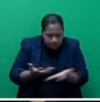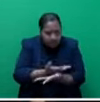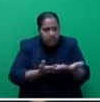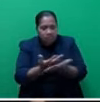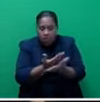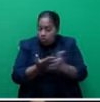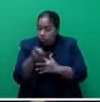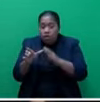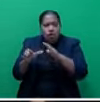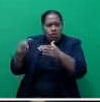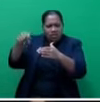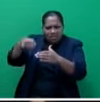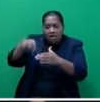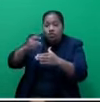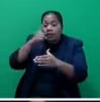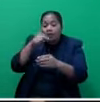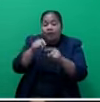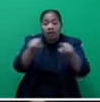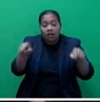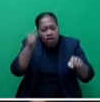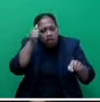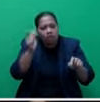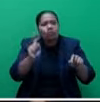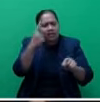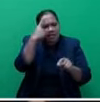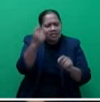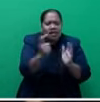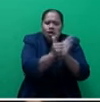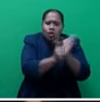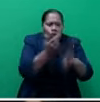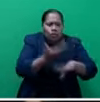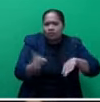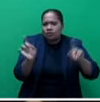that people at least have an idea of what the new law is going to